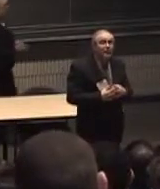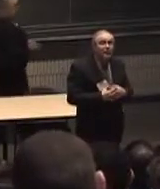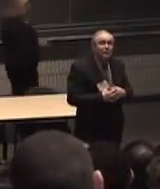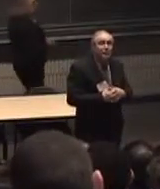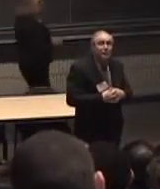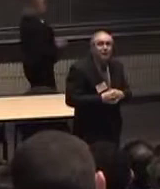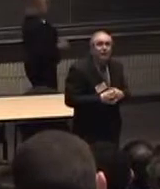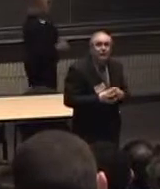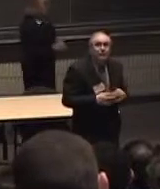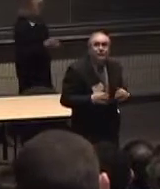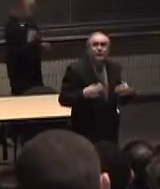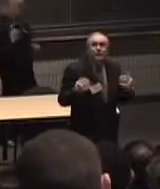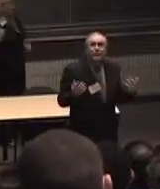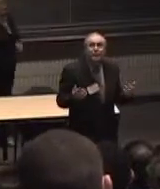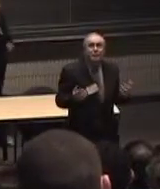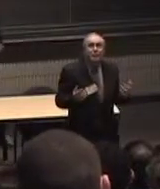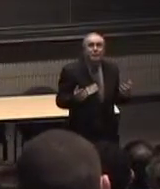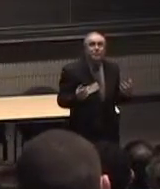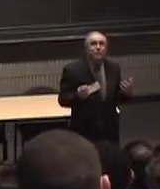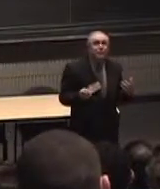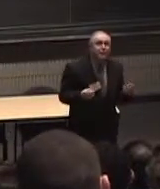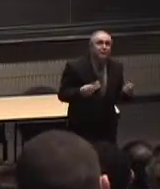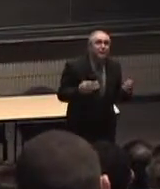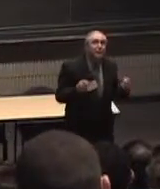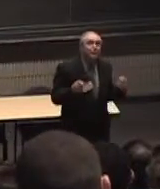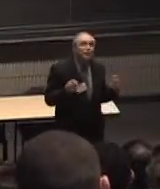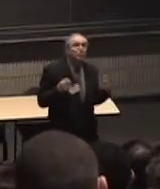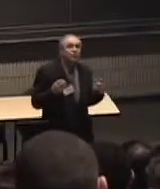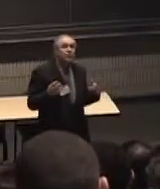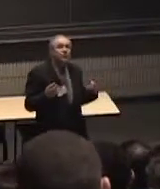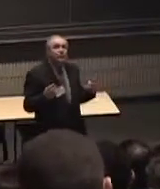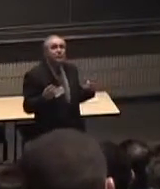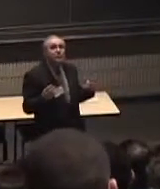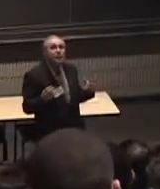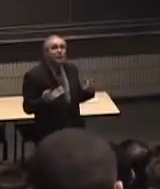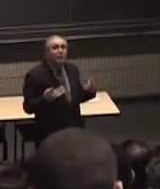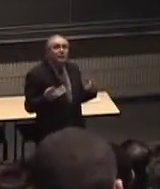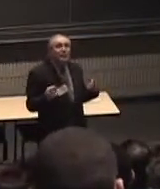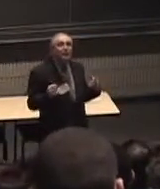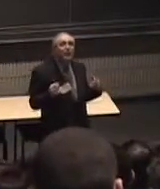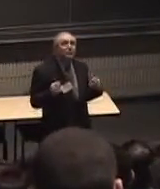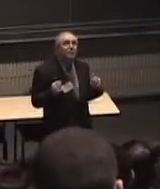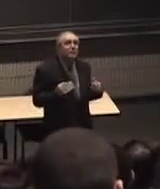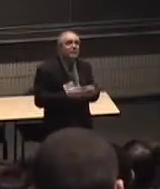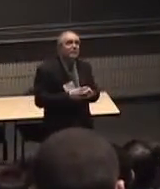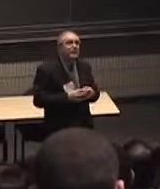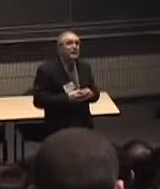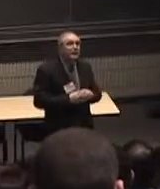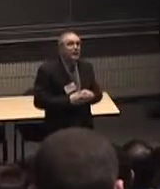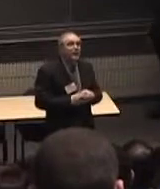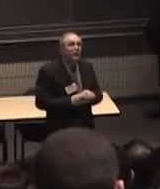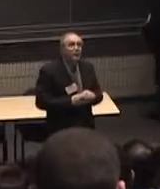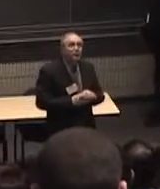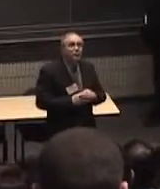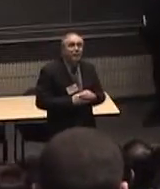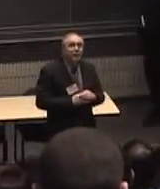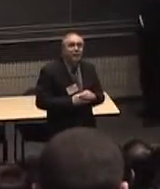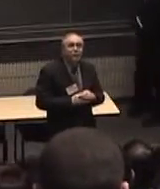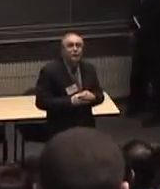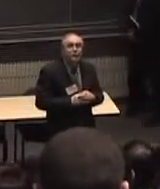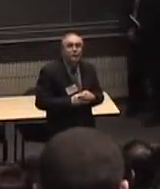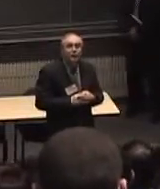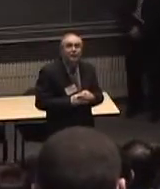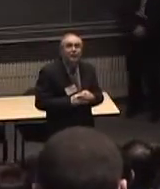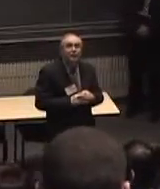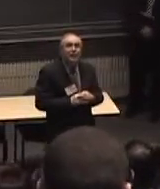So I'm very anxious to hear what he has to say. But now it's my pleasure to introduce to you the Vice President at BCC, Joe